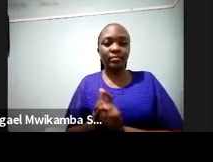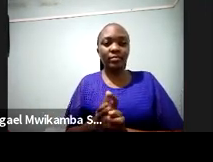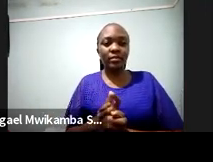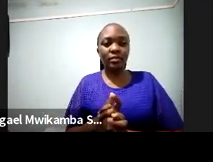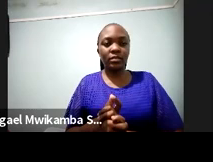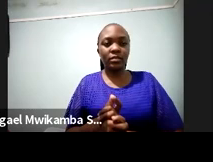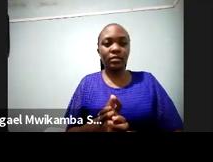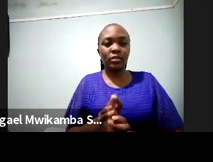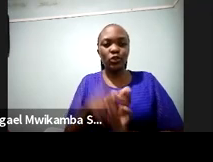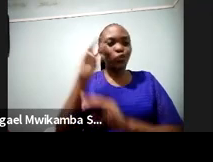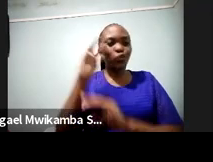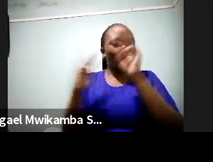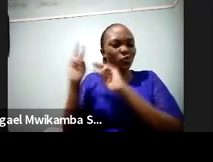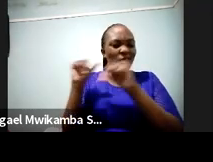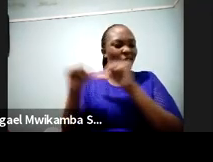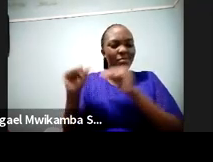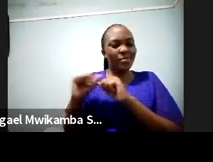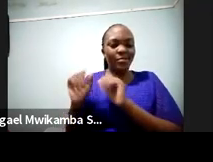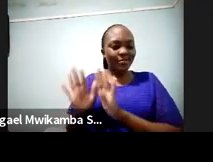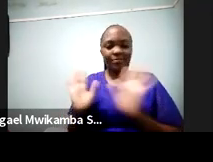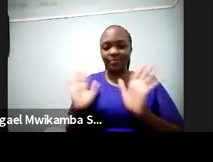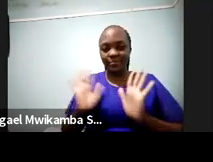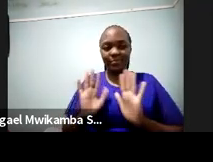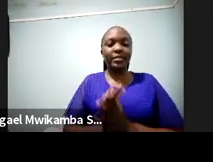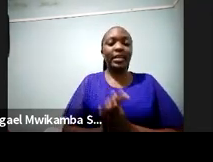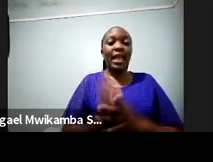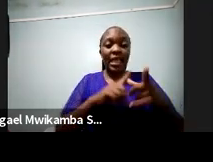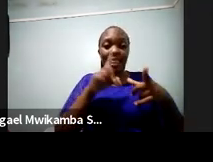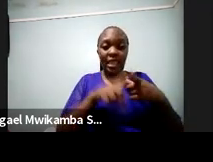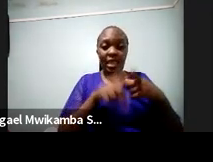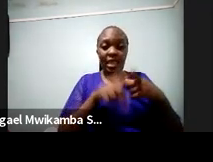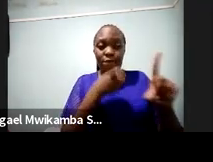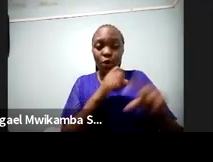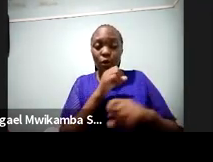about that. Then from the age of 35,